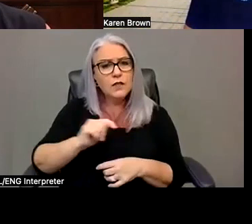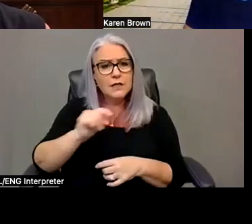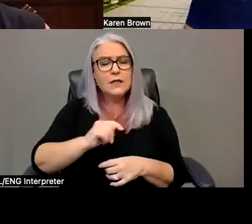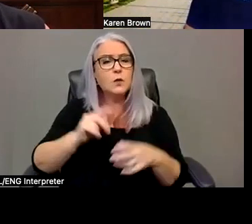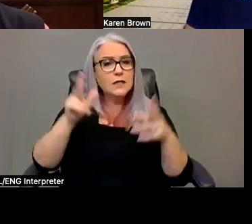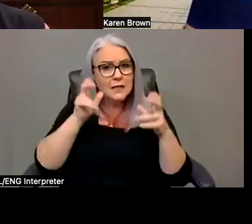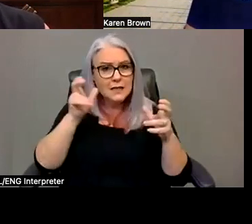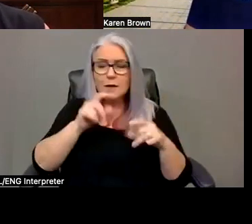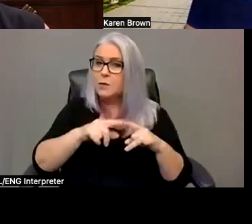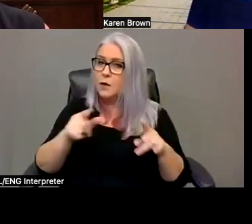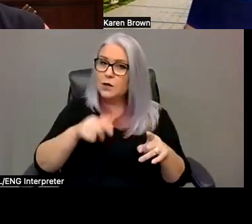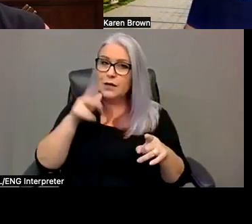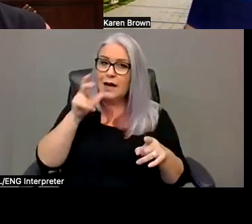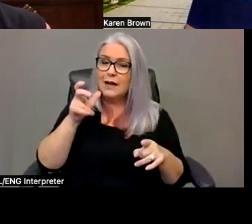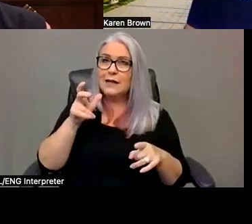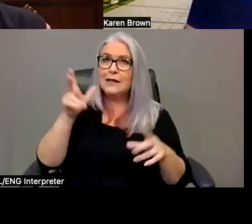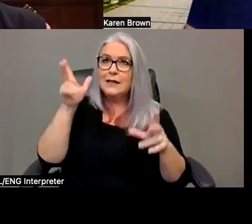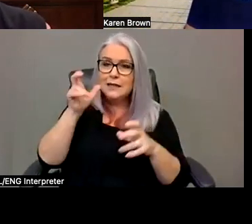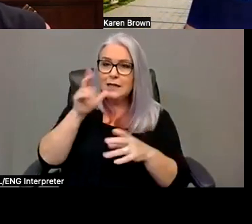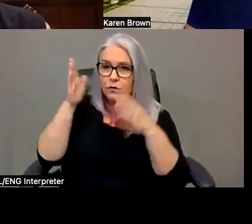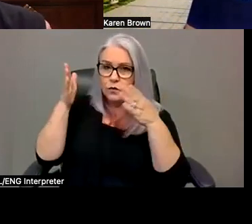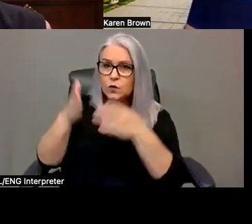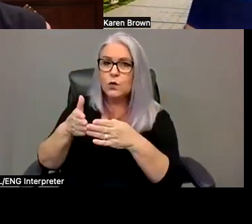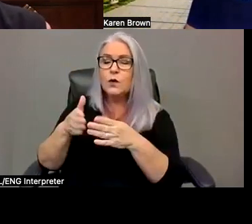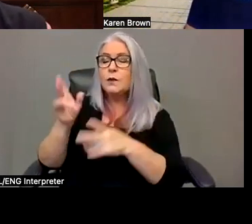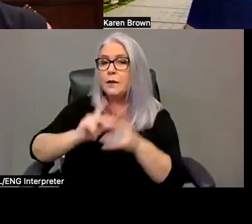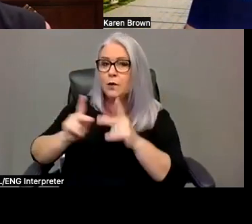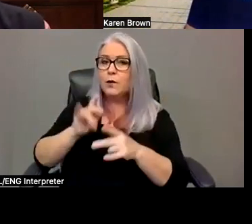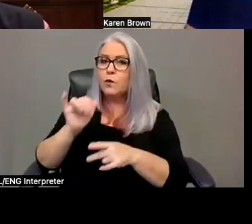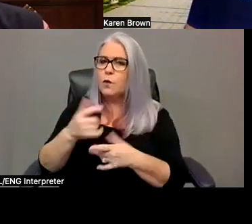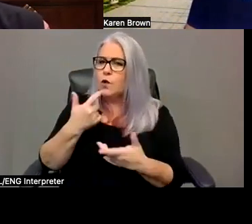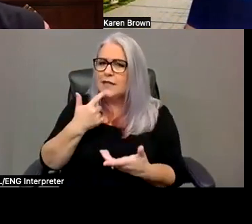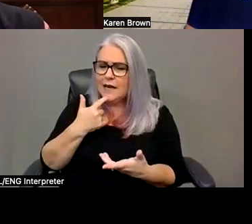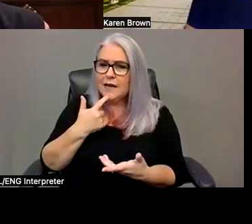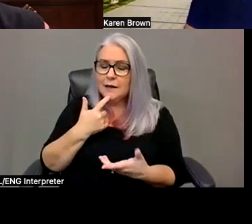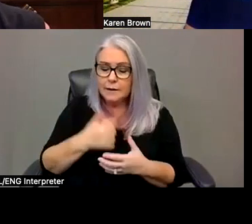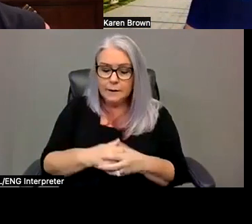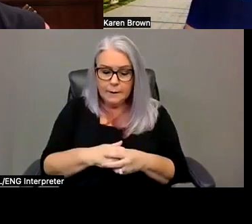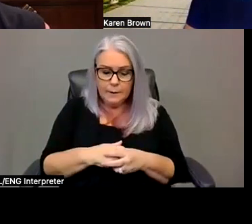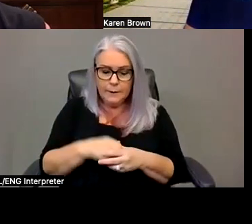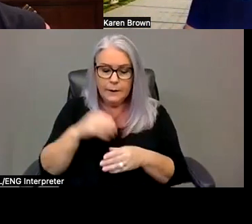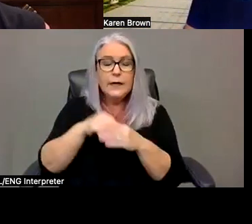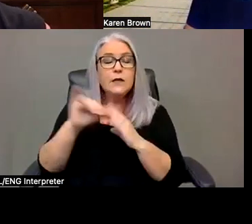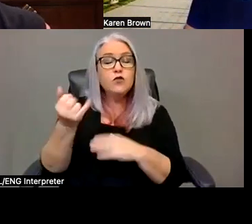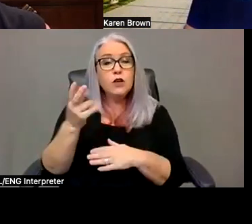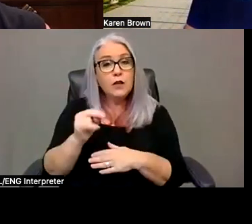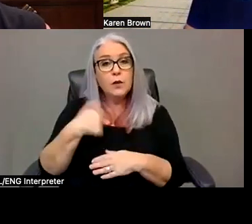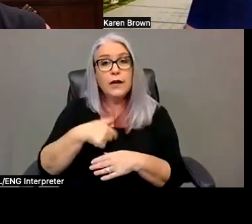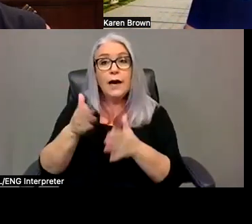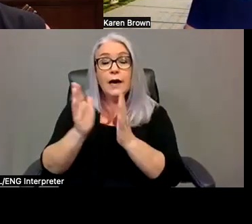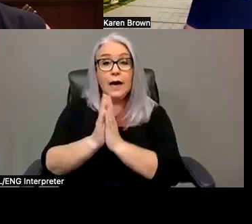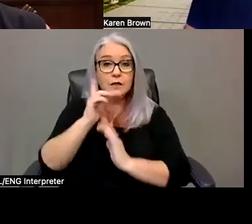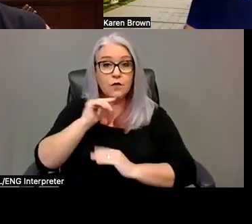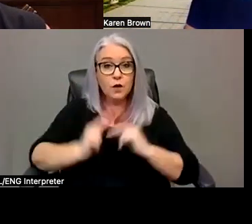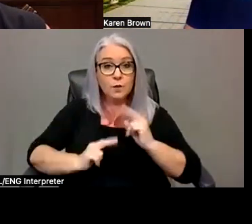the residents who were most affected by it were saying. And in January, I asked for a building permit, and